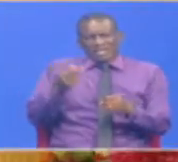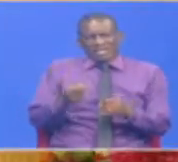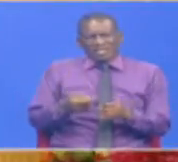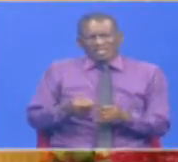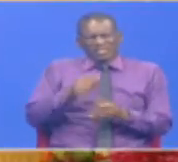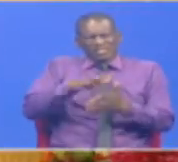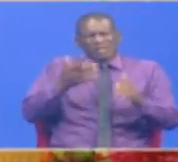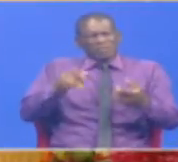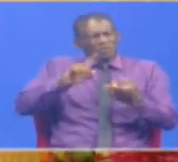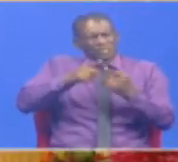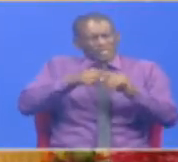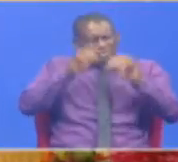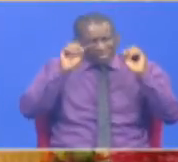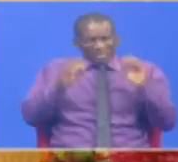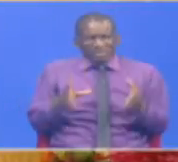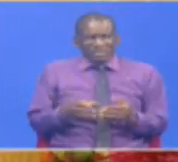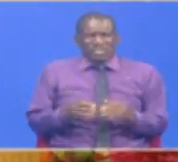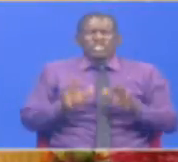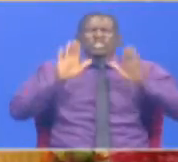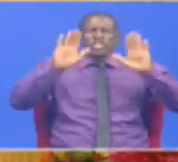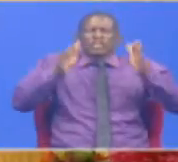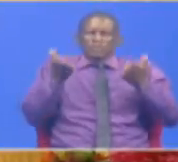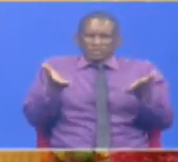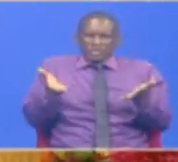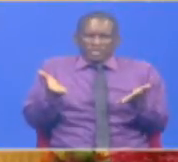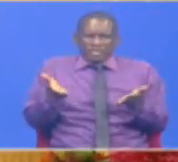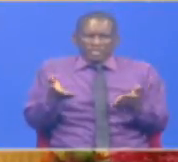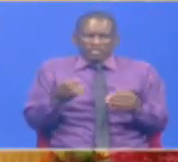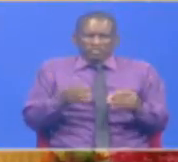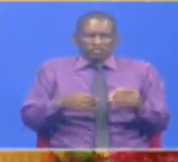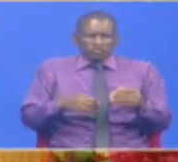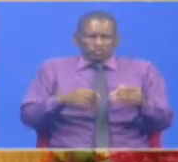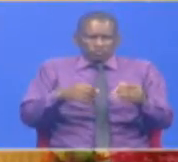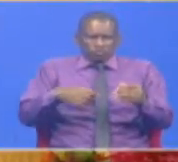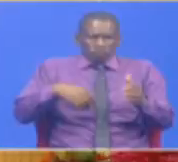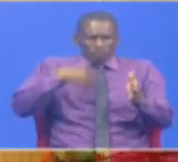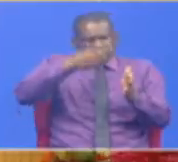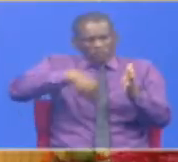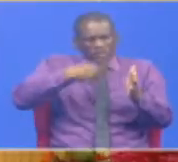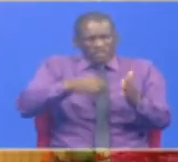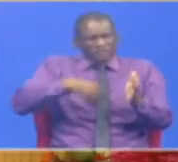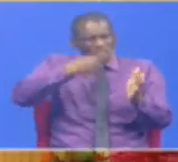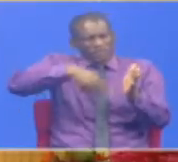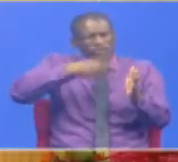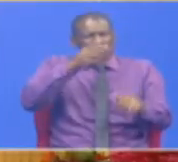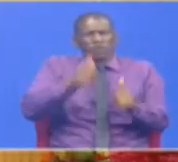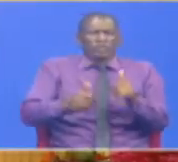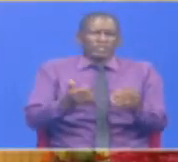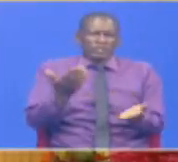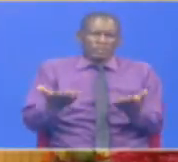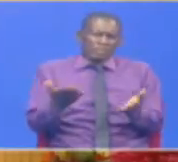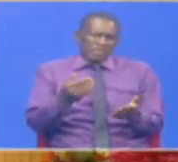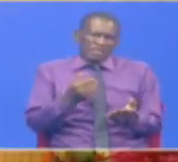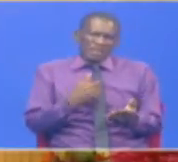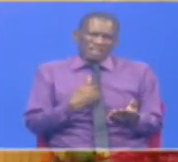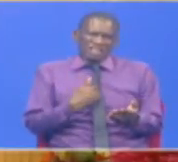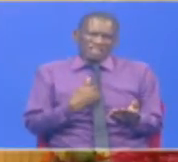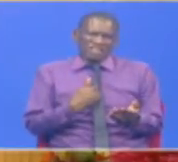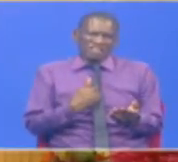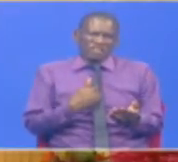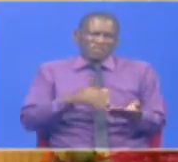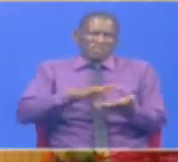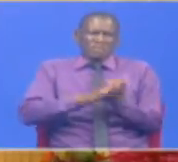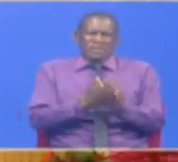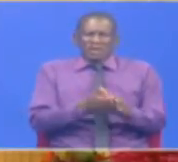The key thing here is to generate the factories that perhaps have become